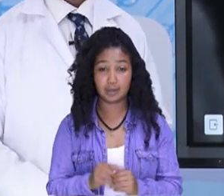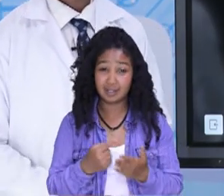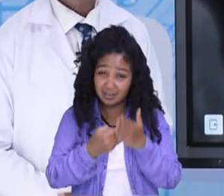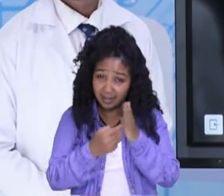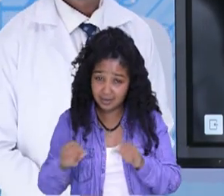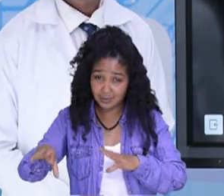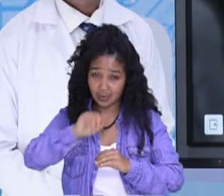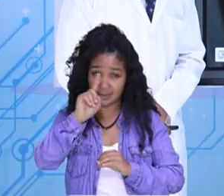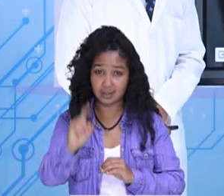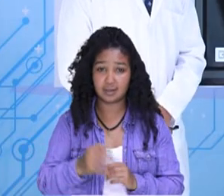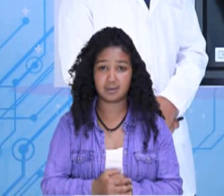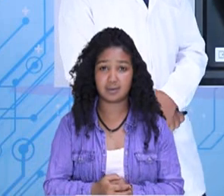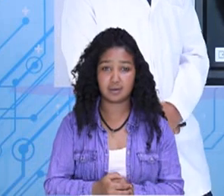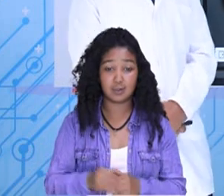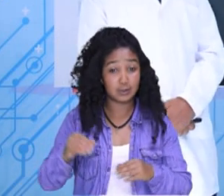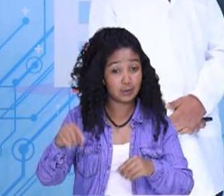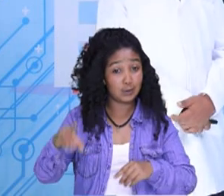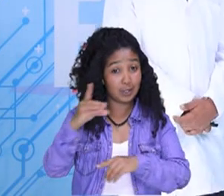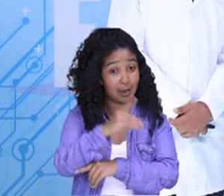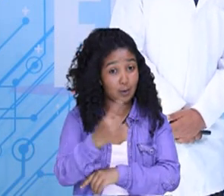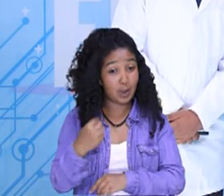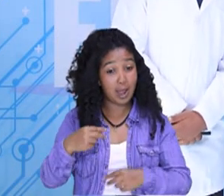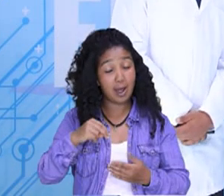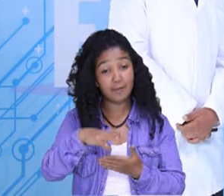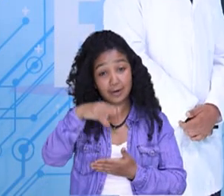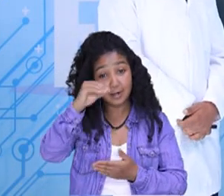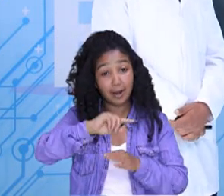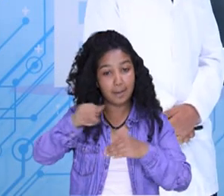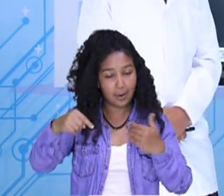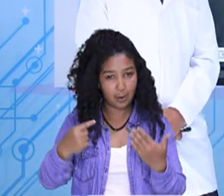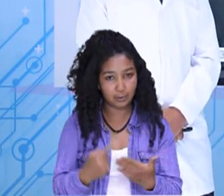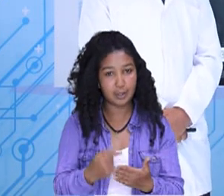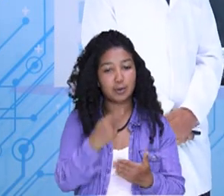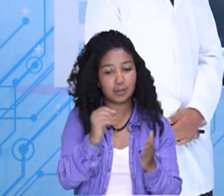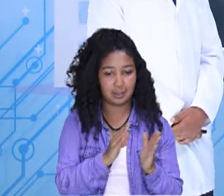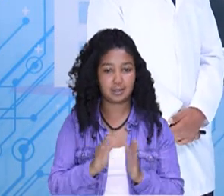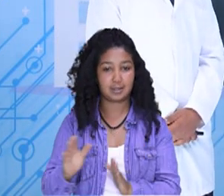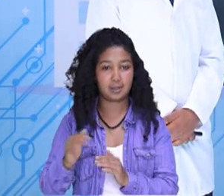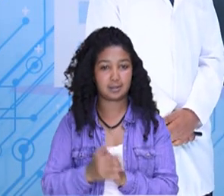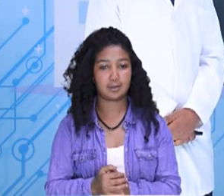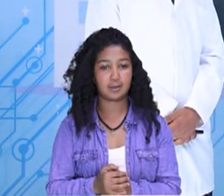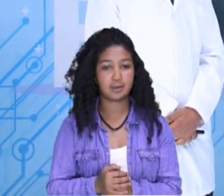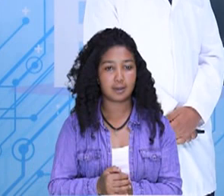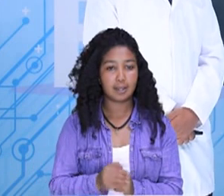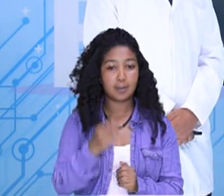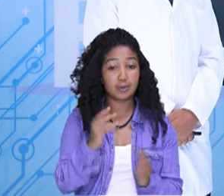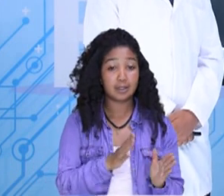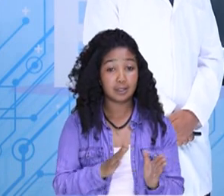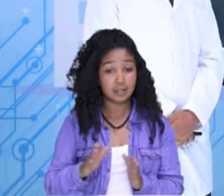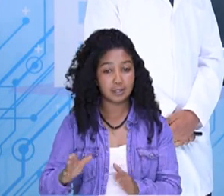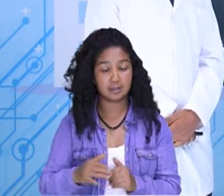Is it clear, students? Today, we have learned about protein synthesis.